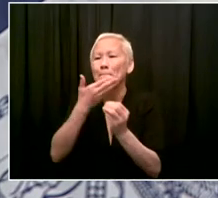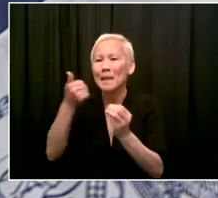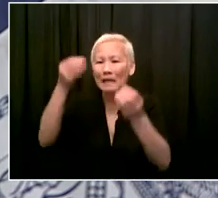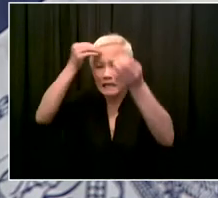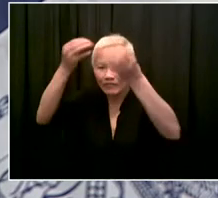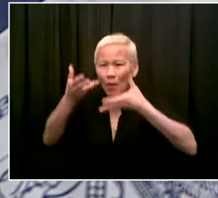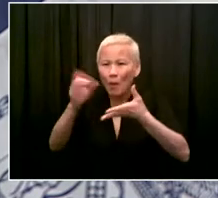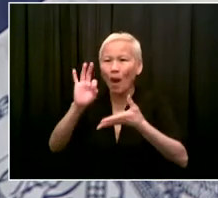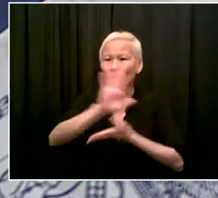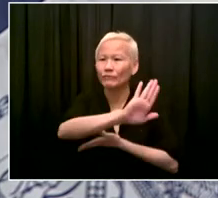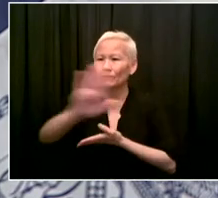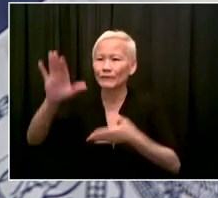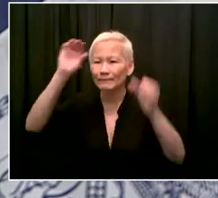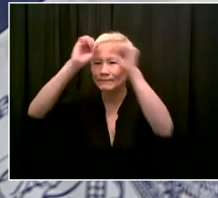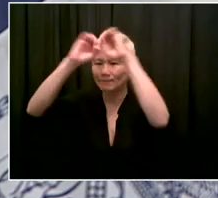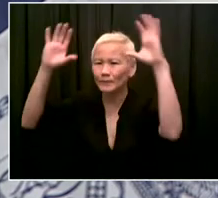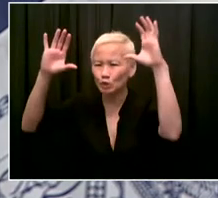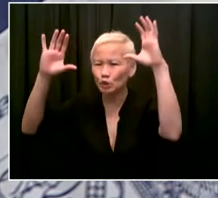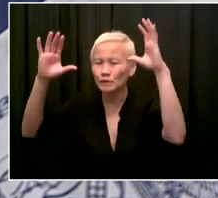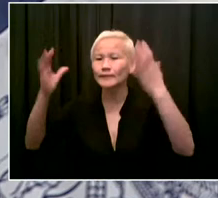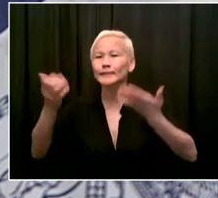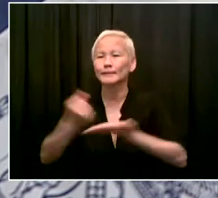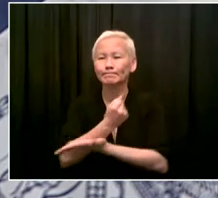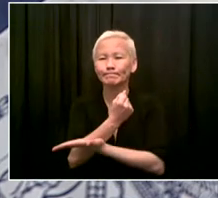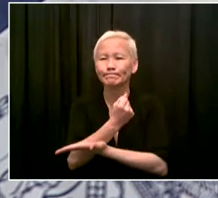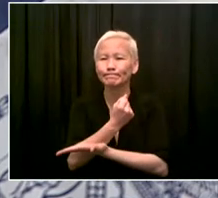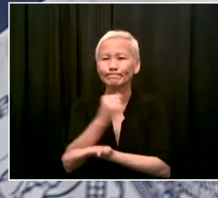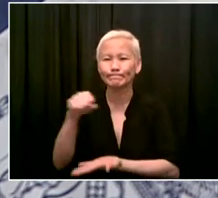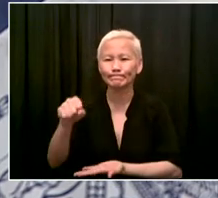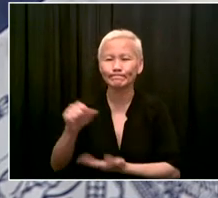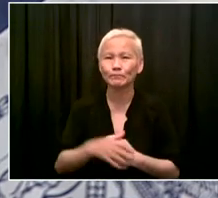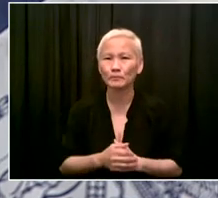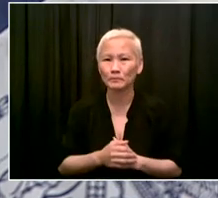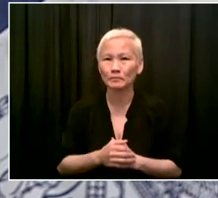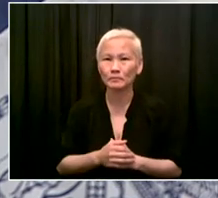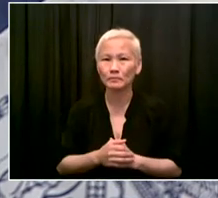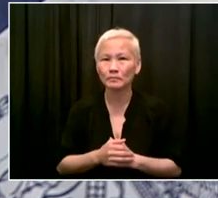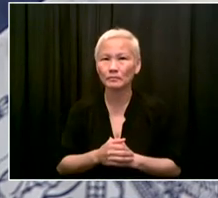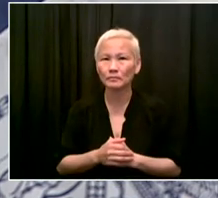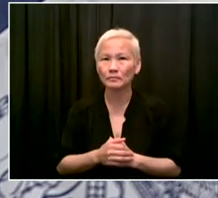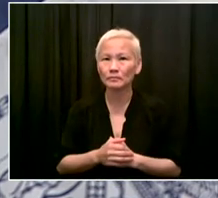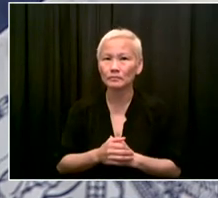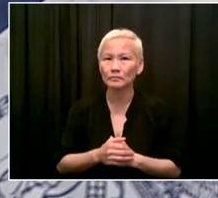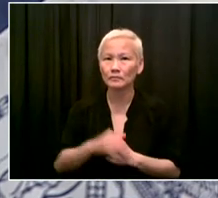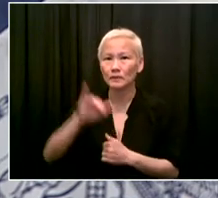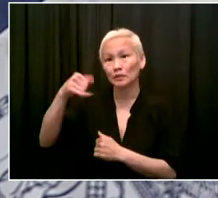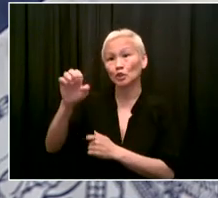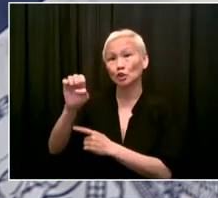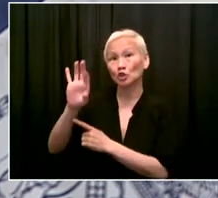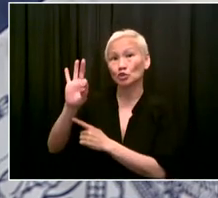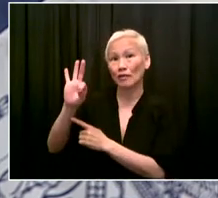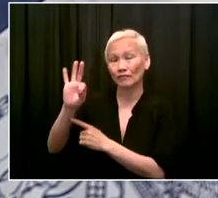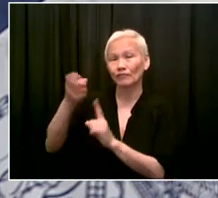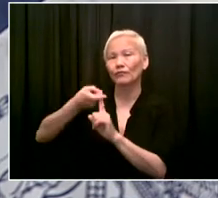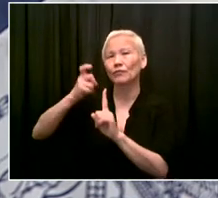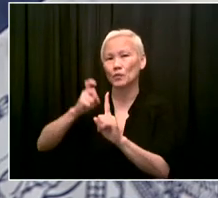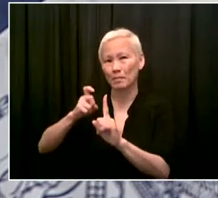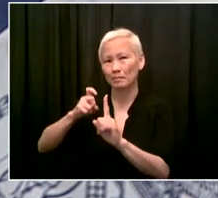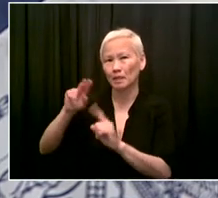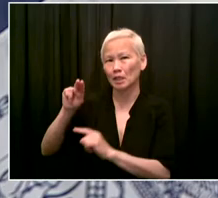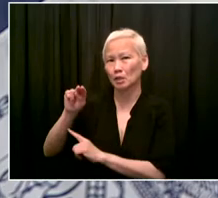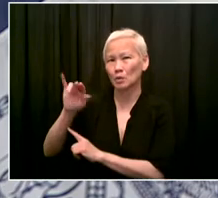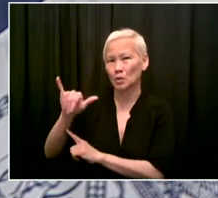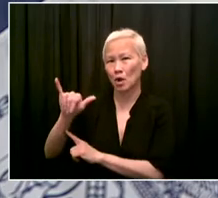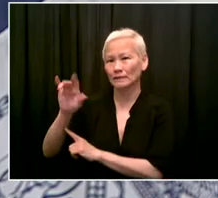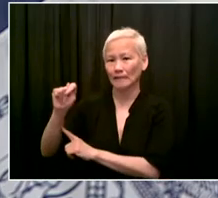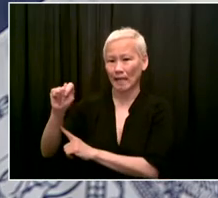Hey, good morning, Mr. Mayor. How are you doing? Good, Jeff. How you been? Good, good. I wanted to ask, you know,